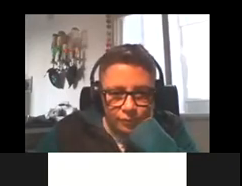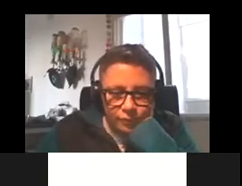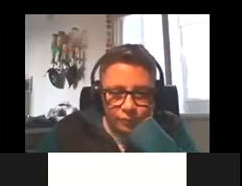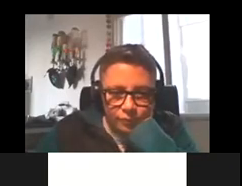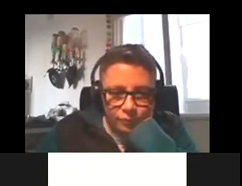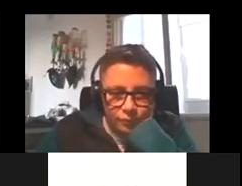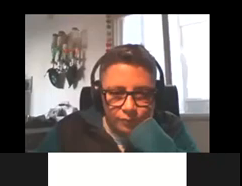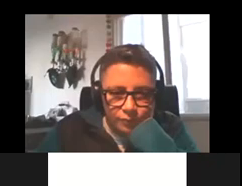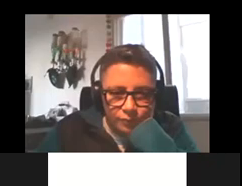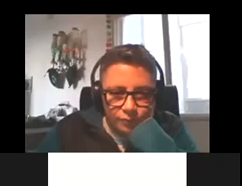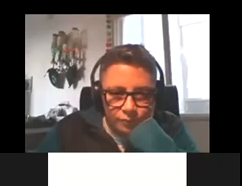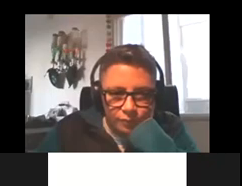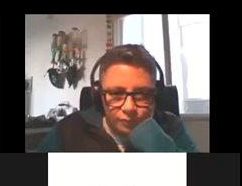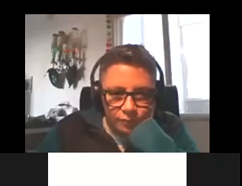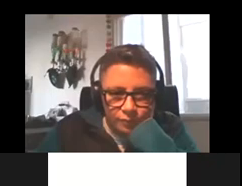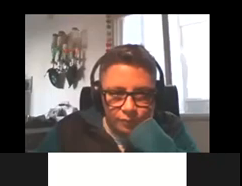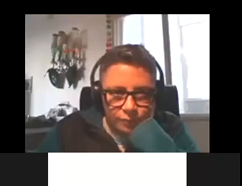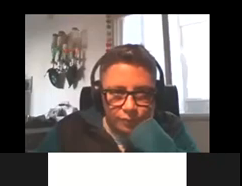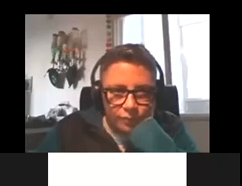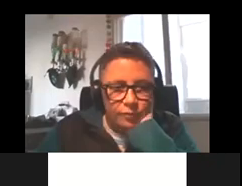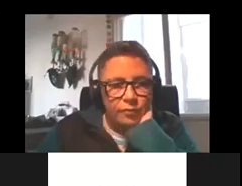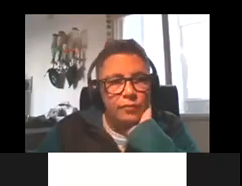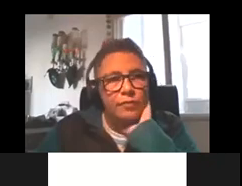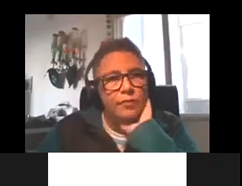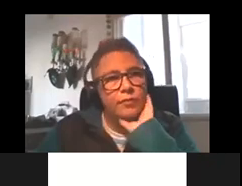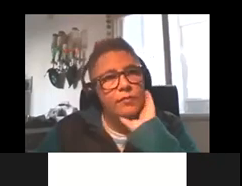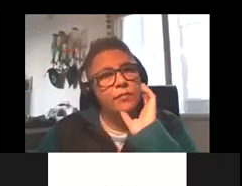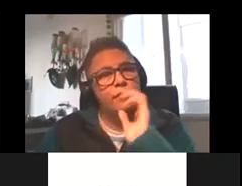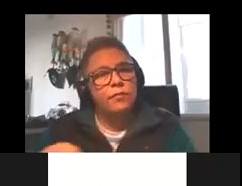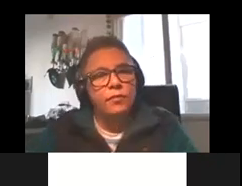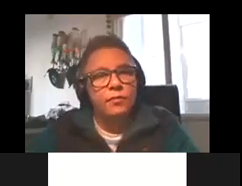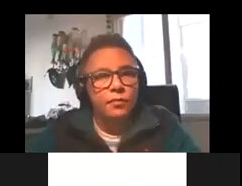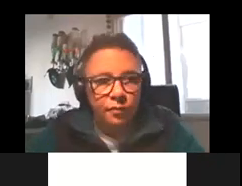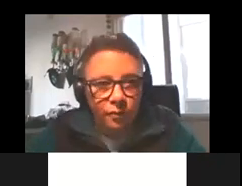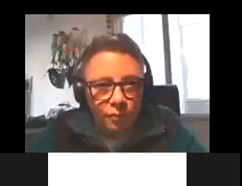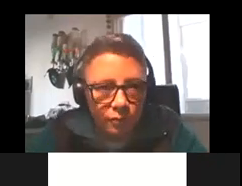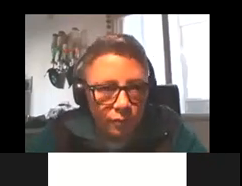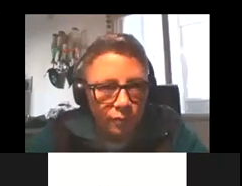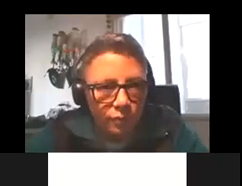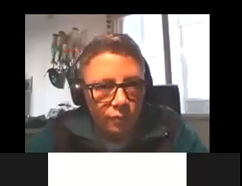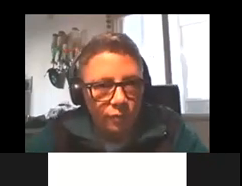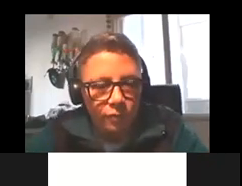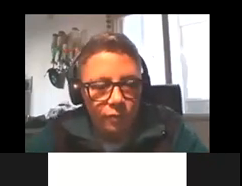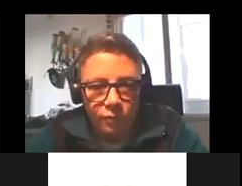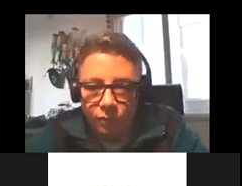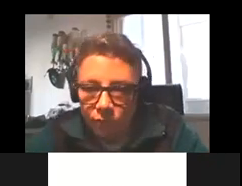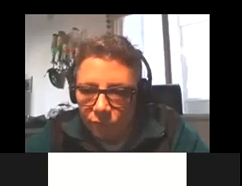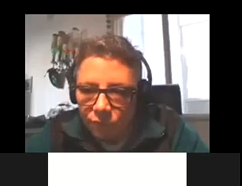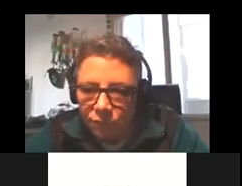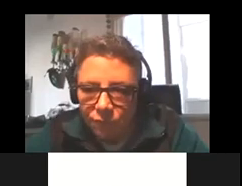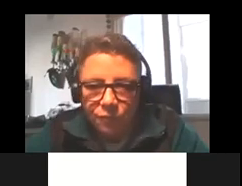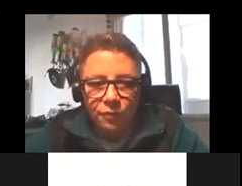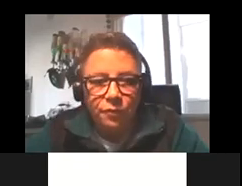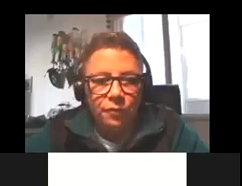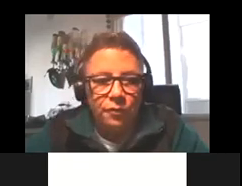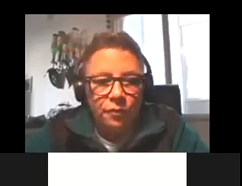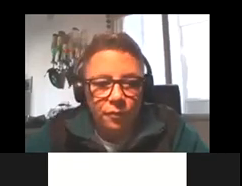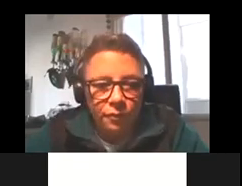n'ai pas de PowerPoint. It would mais déjà, be je vous souhaite un bon à better tous, à for toutes, me pour cette présentation. if you can do